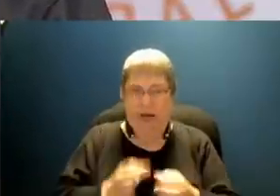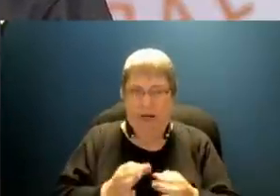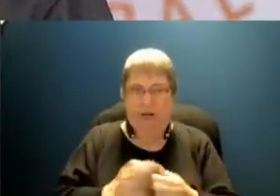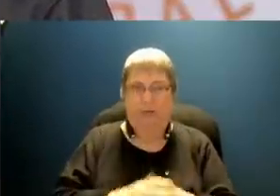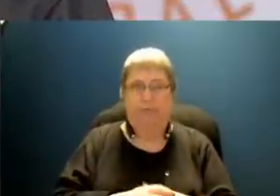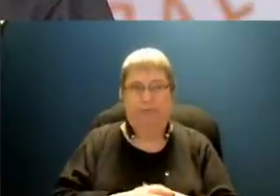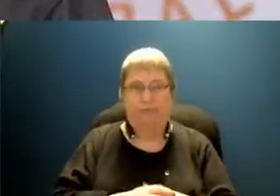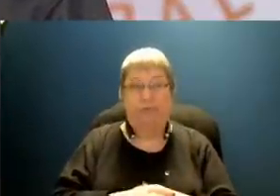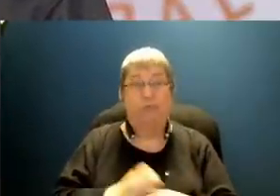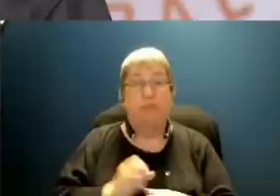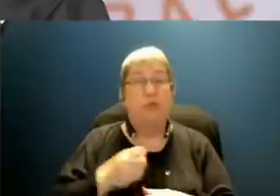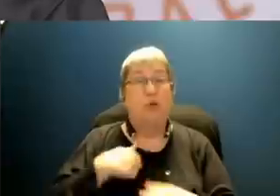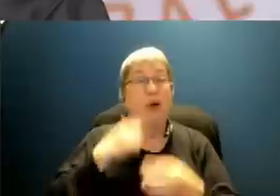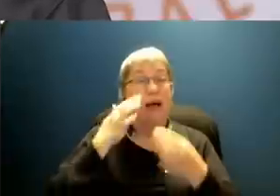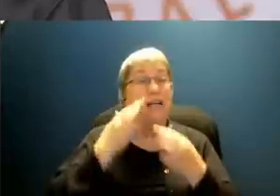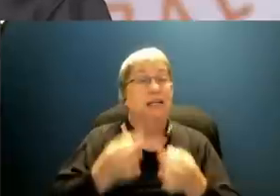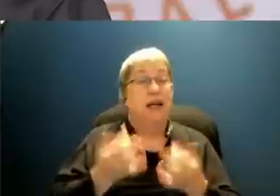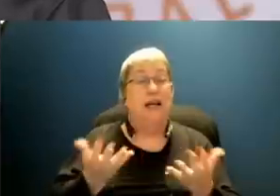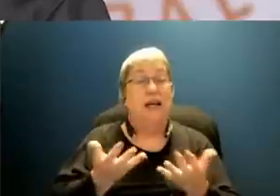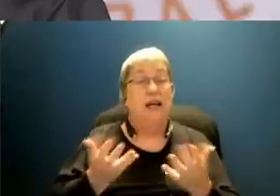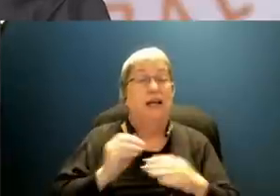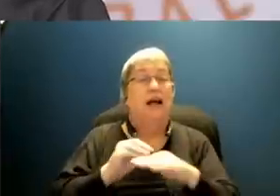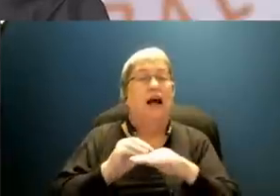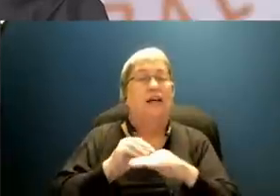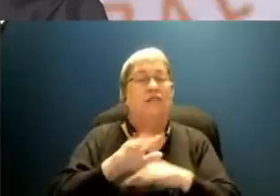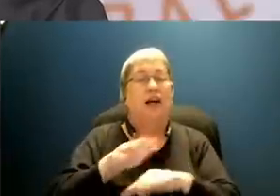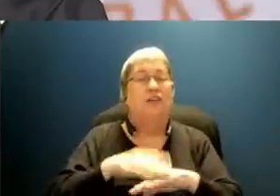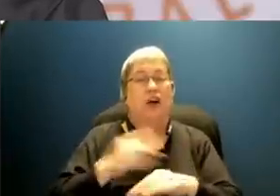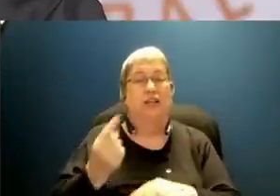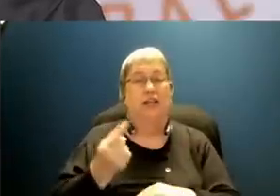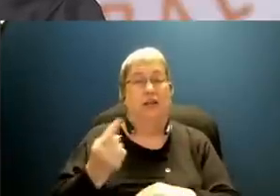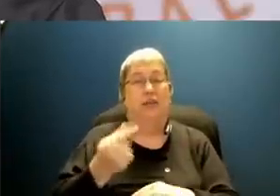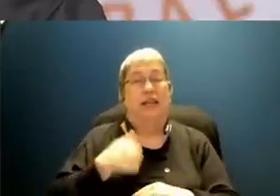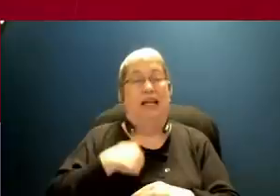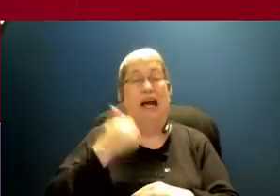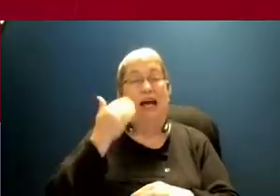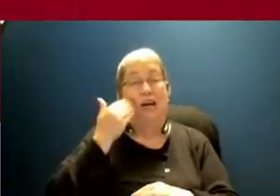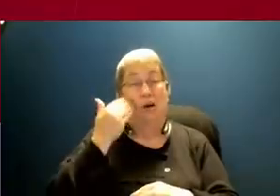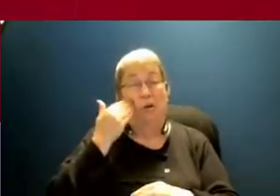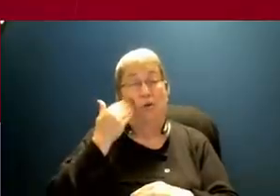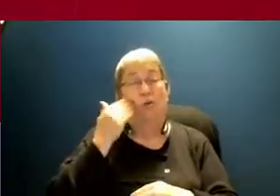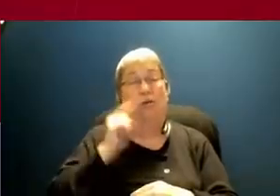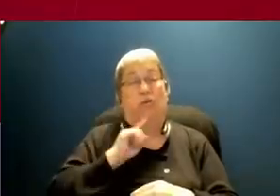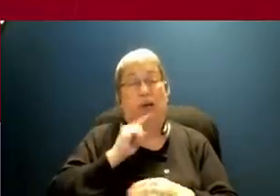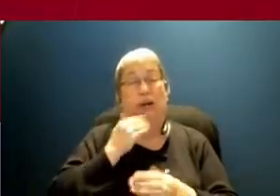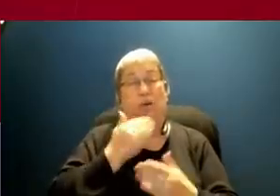So I decided to give you advice on something that I know very well. I want to